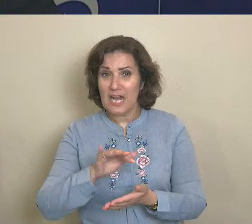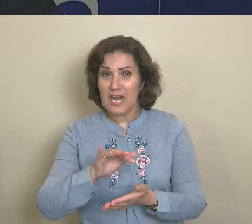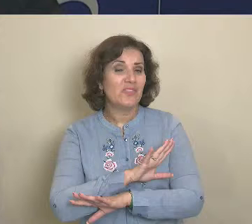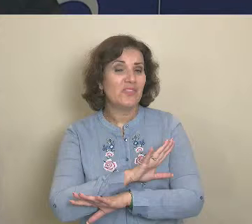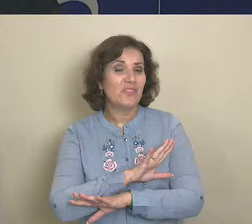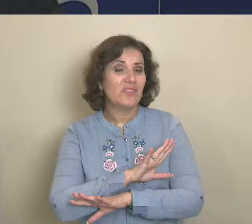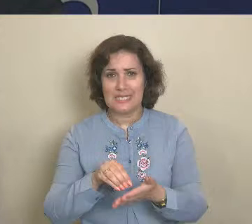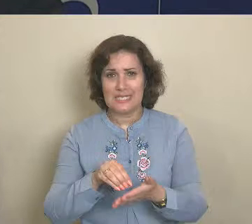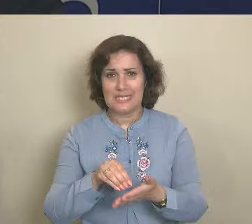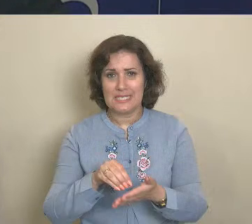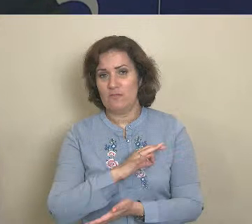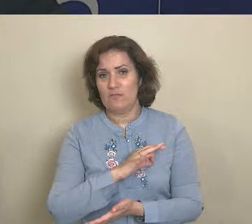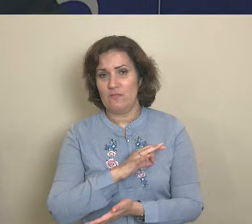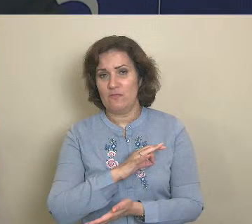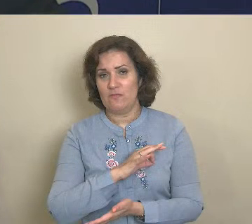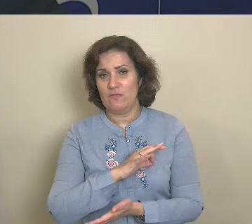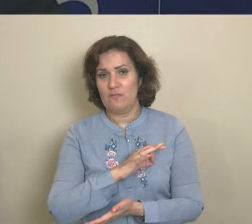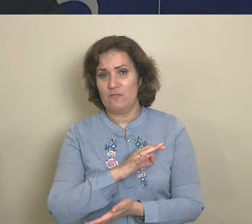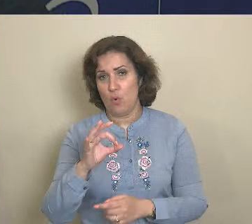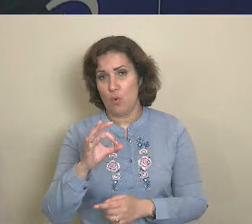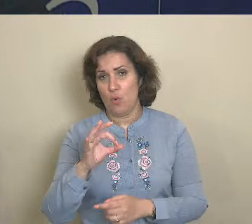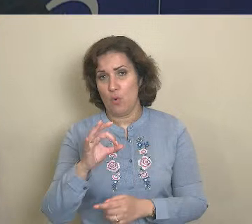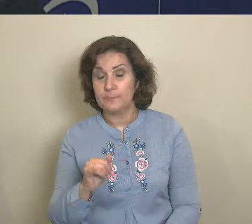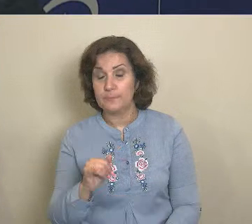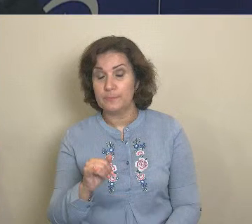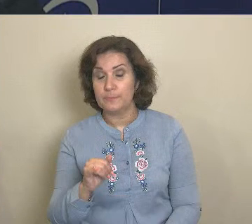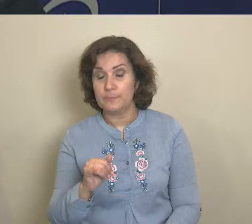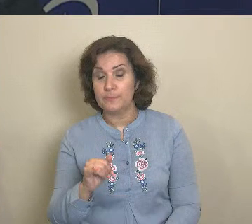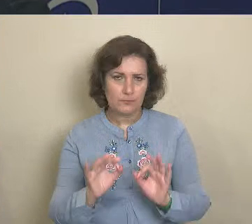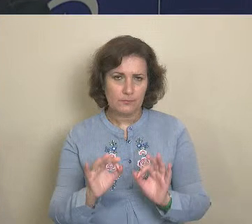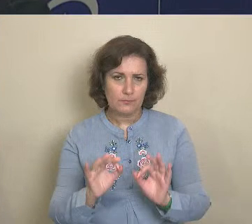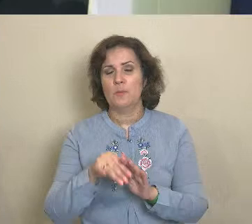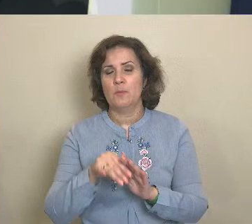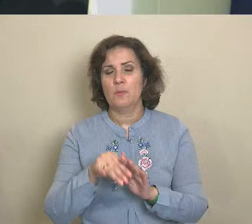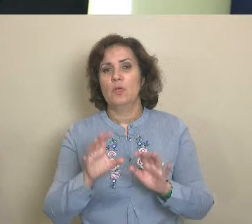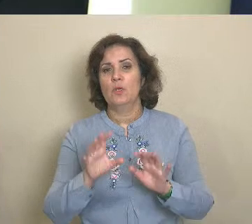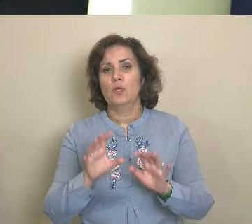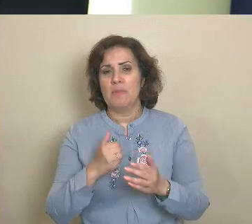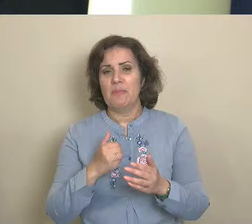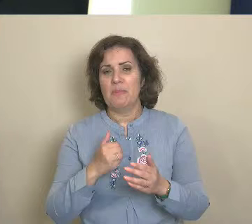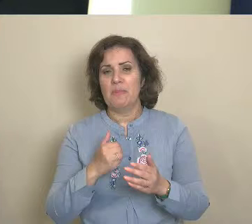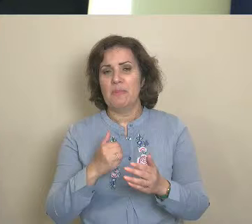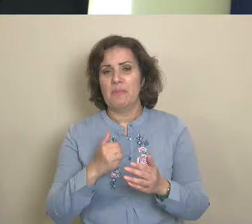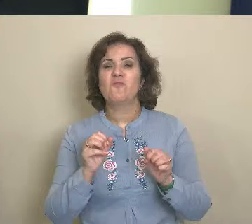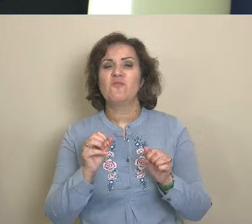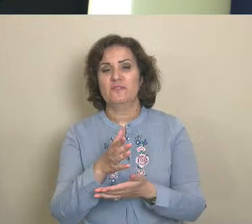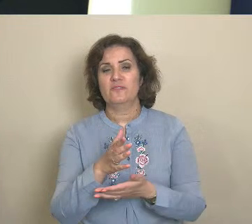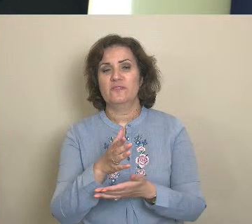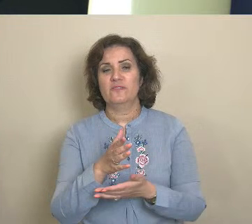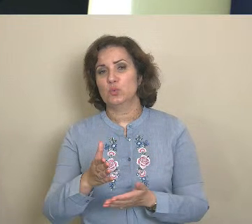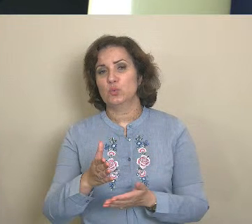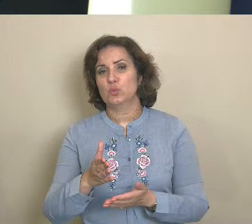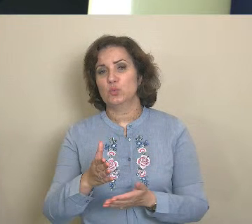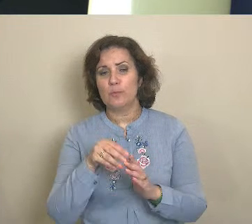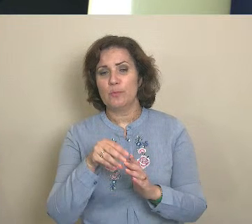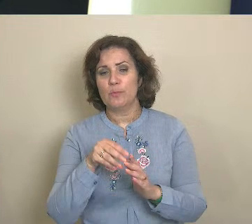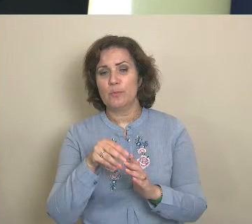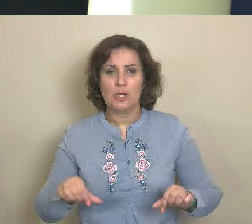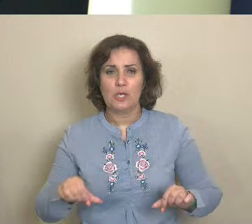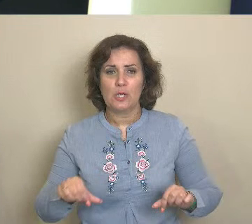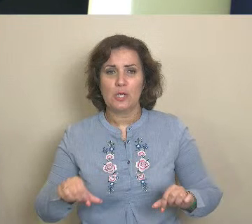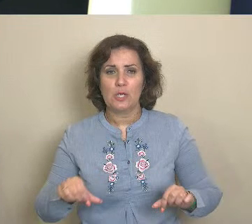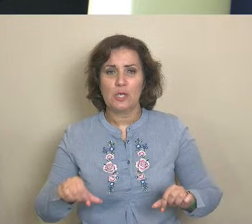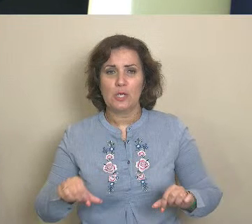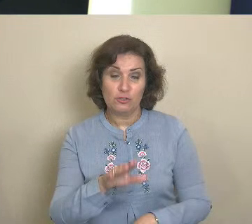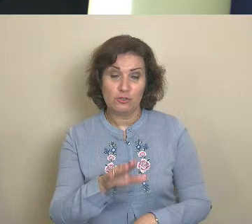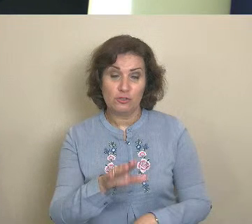if the state register has not registered legal entity? Yeah, it's absolutely correct. The Electoral Code had a provision